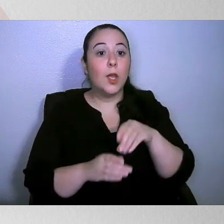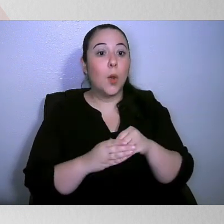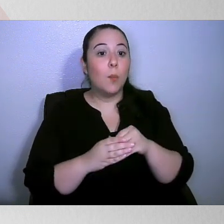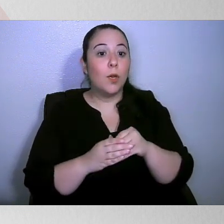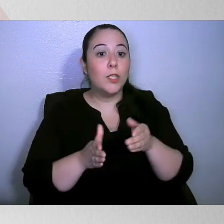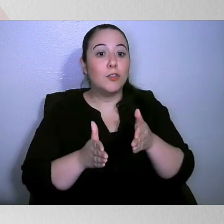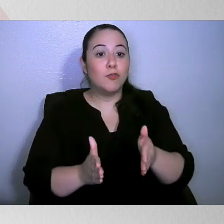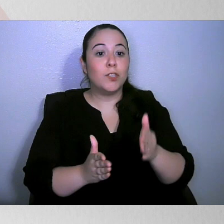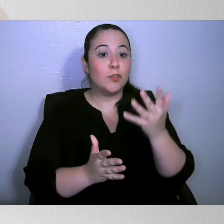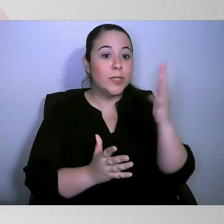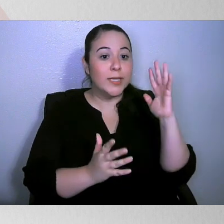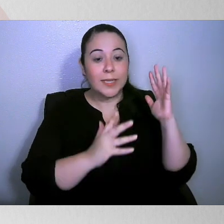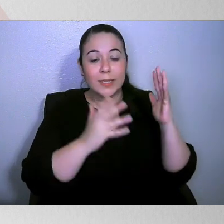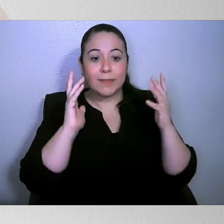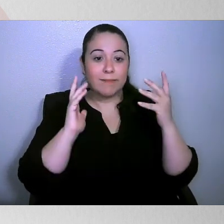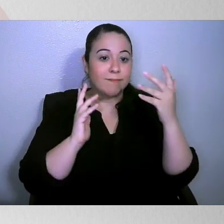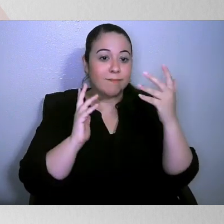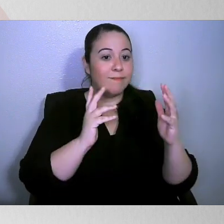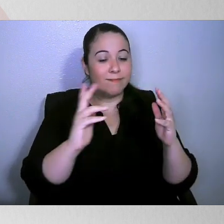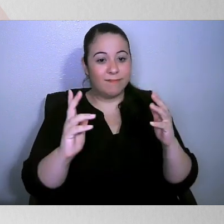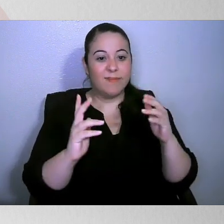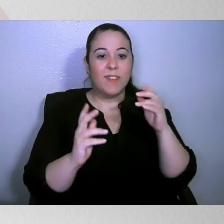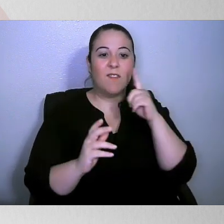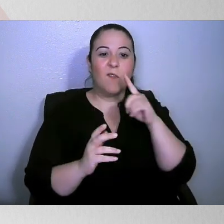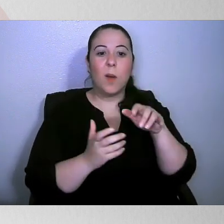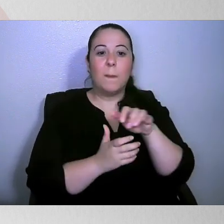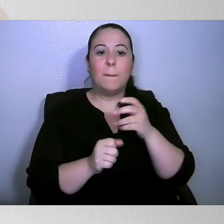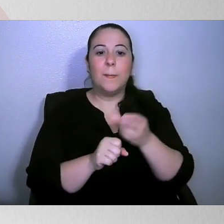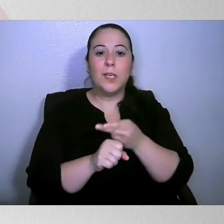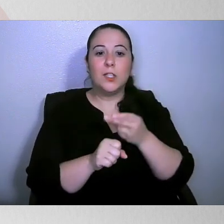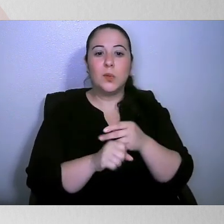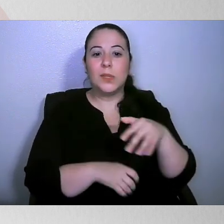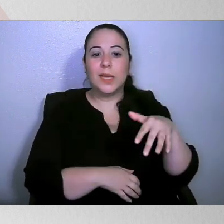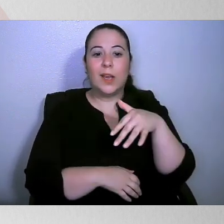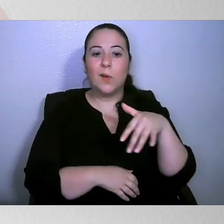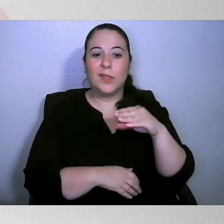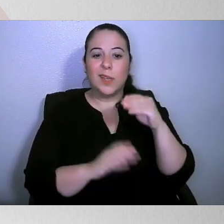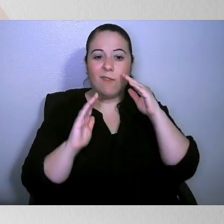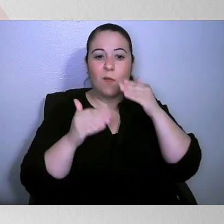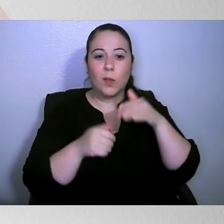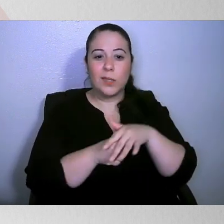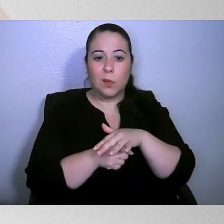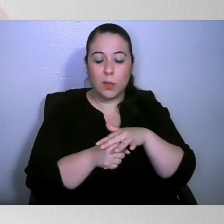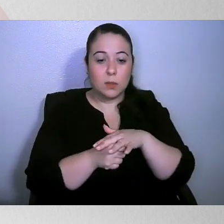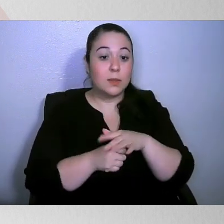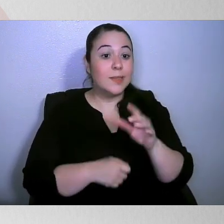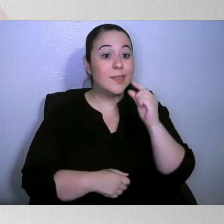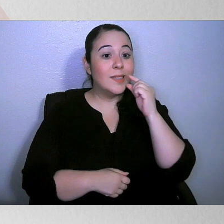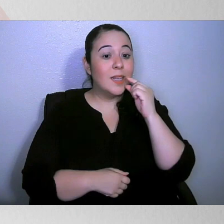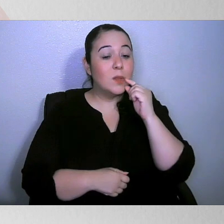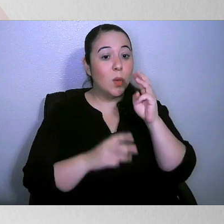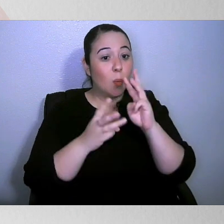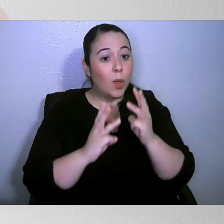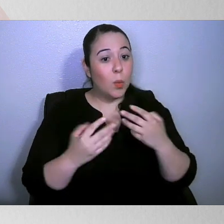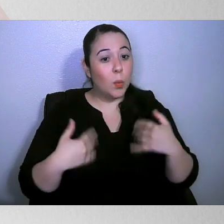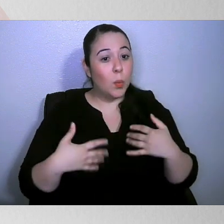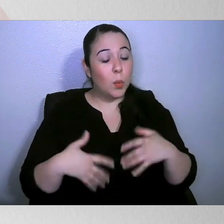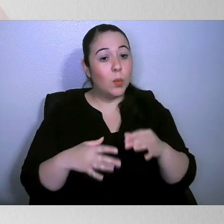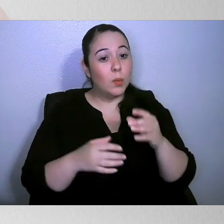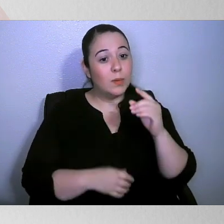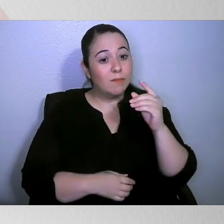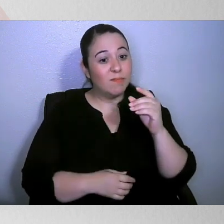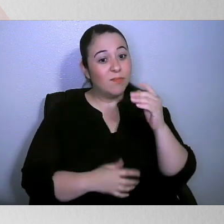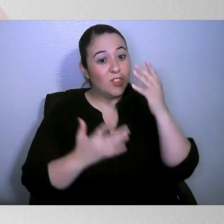reconstructing sidewalks, curbs, and gutters in mixed-use corridors and focus areas. In San Antonio's climate, shade is important for making walking